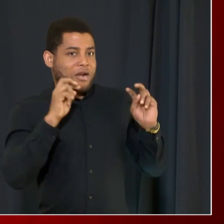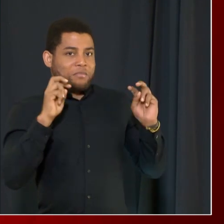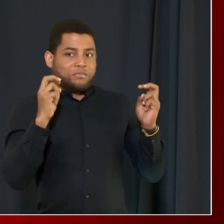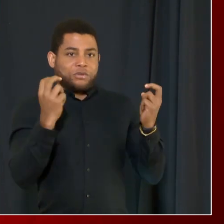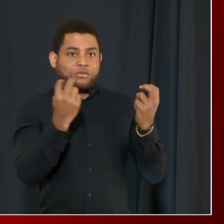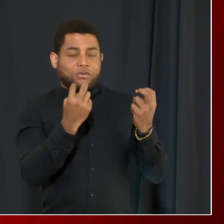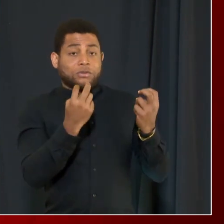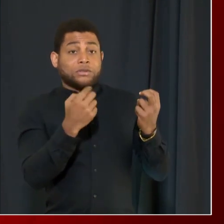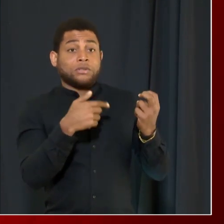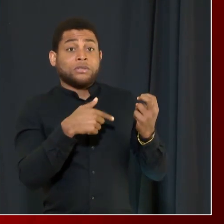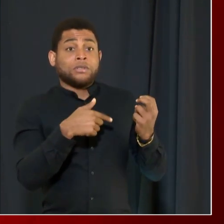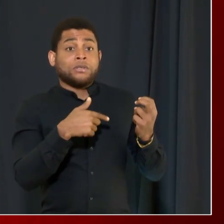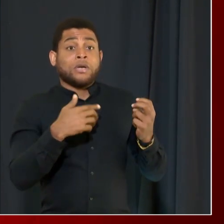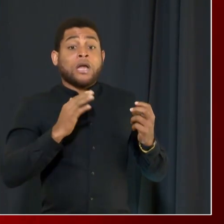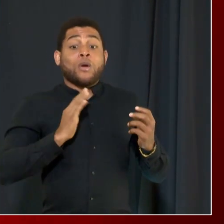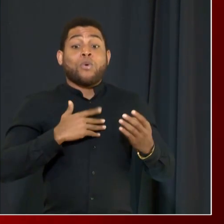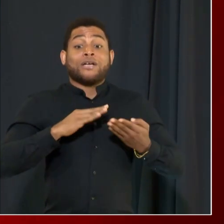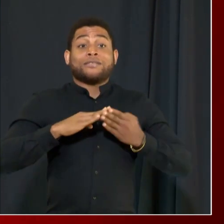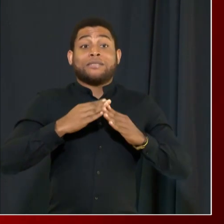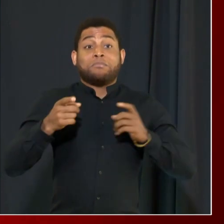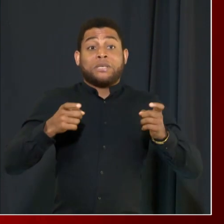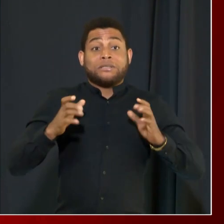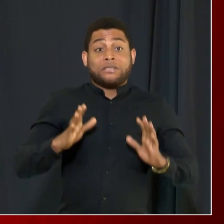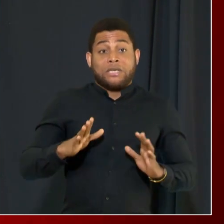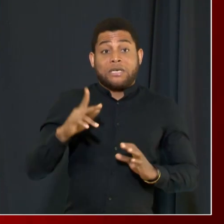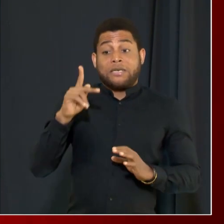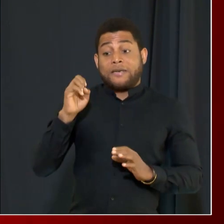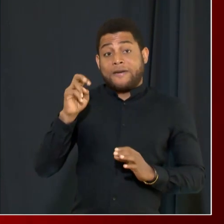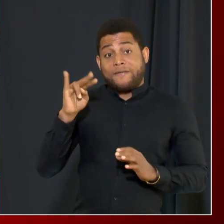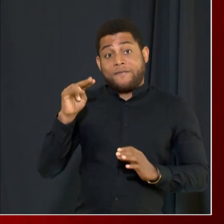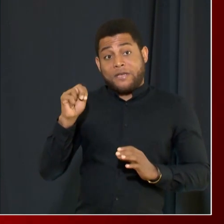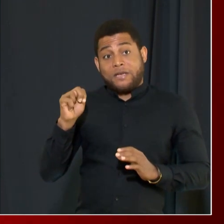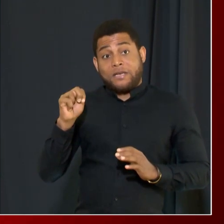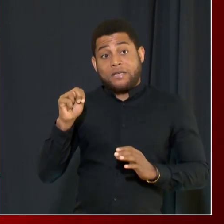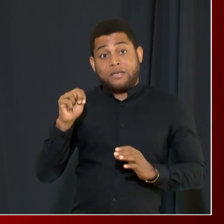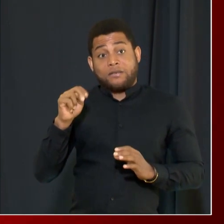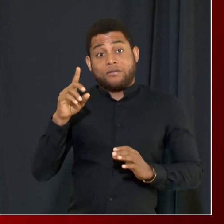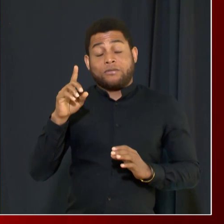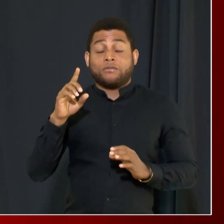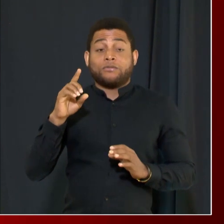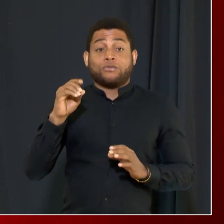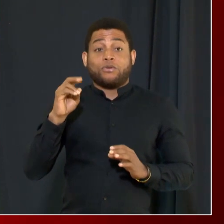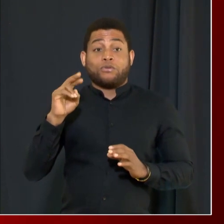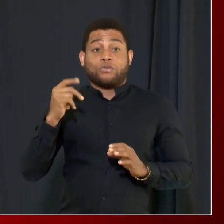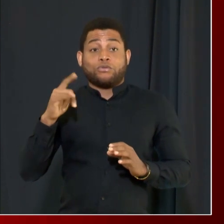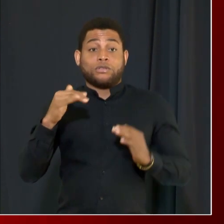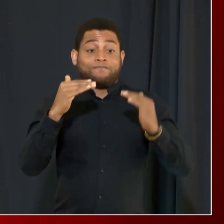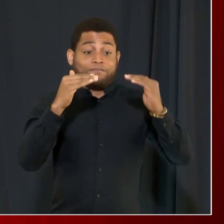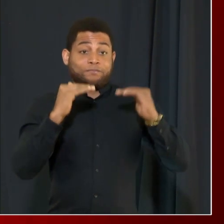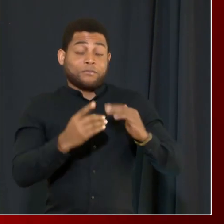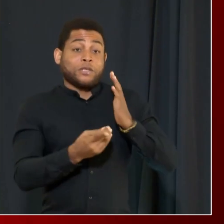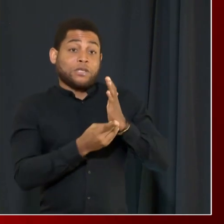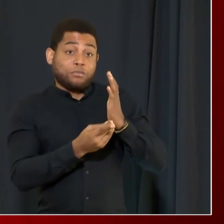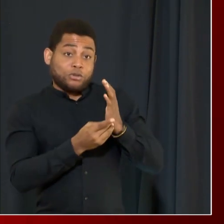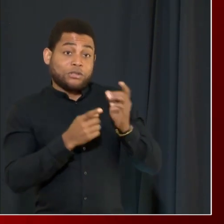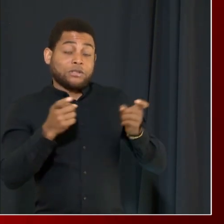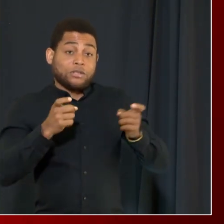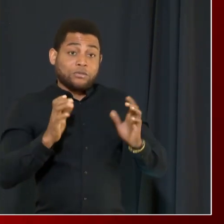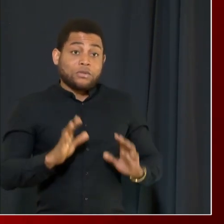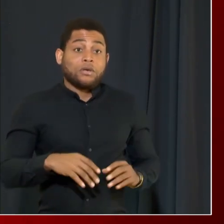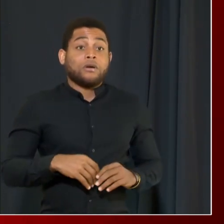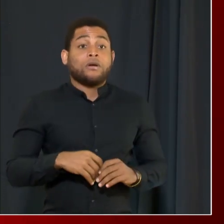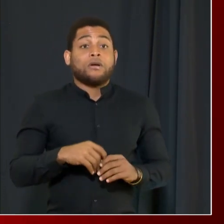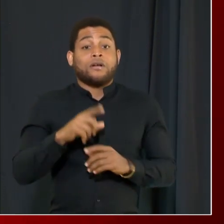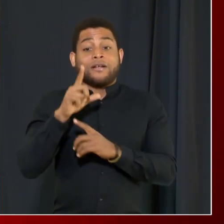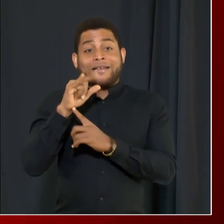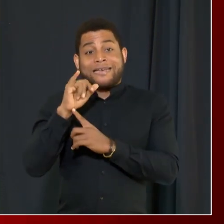Administrator Kevin Donahue, Deputy Mayor for Public Safety and Justice Lindsay Appiah, and Acting Chief of Police